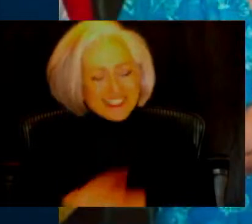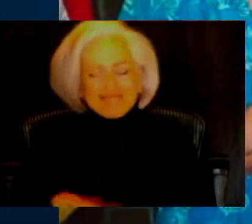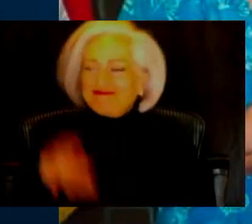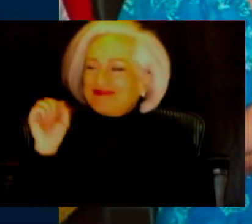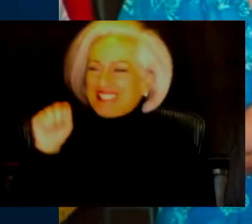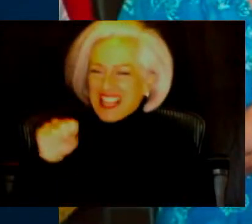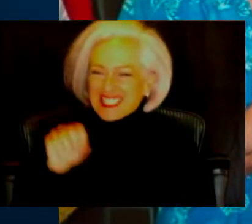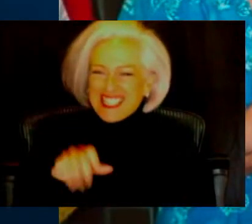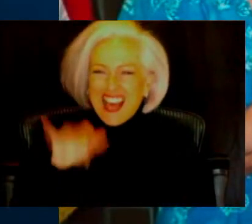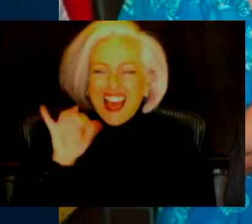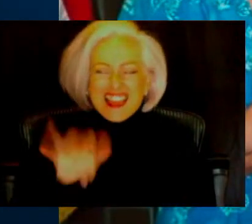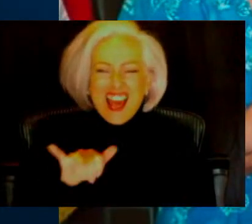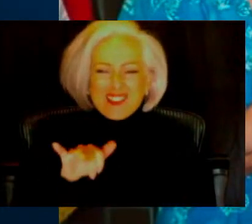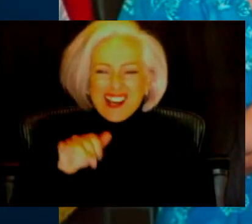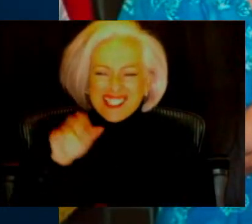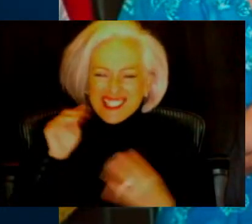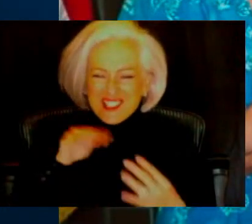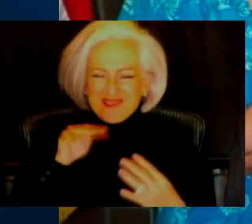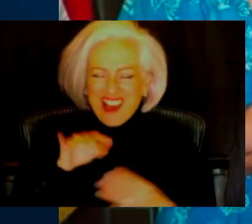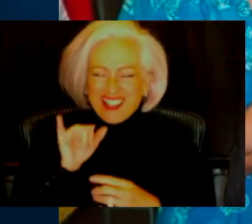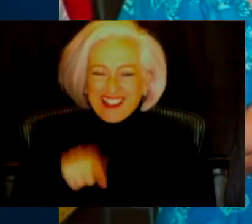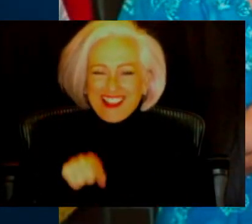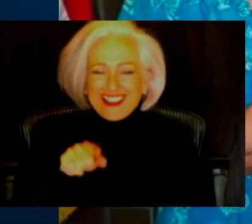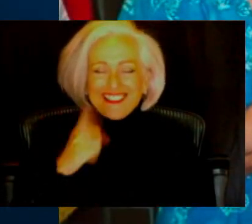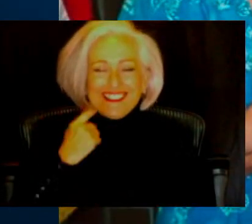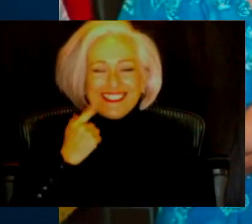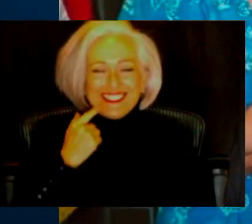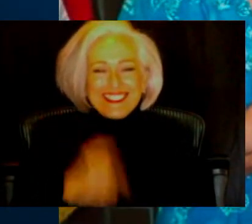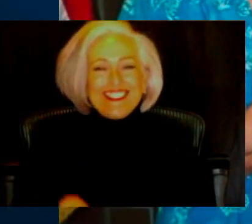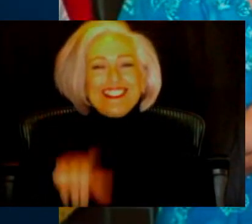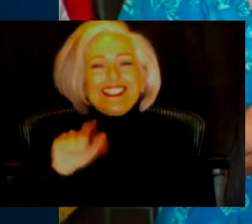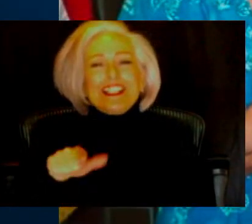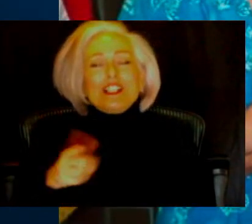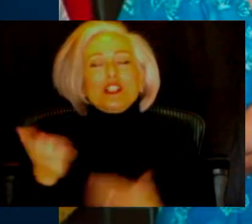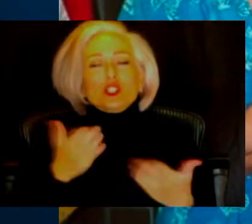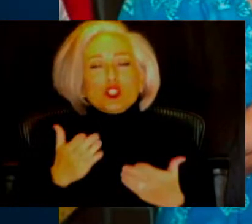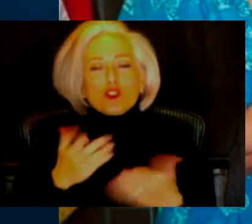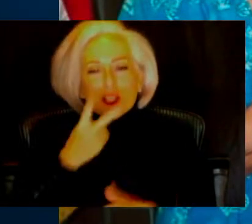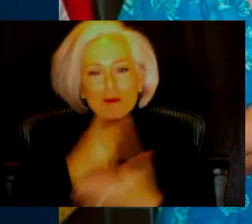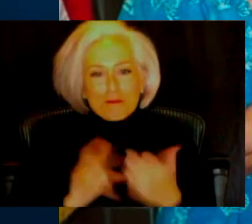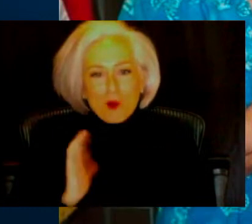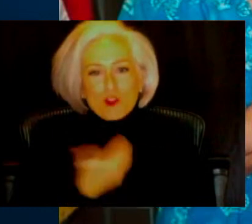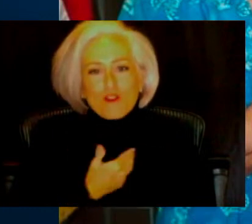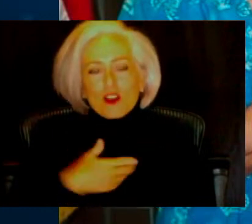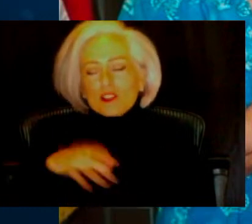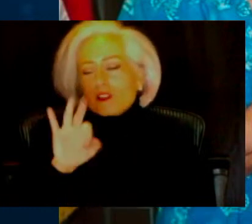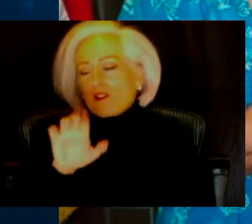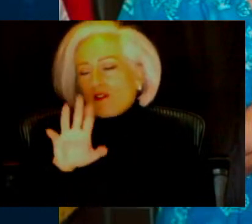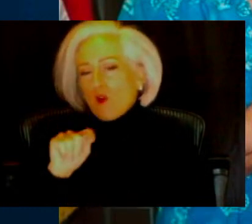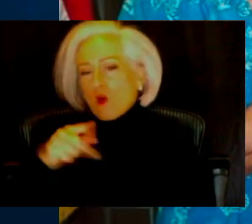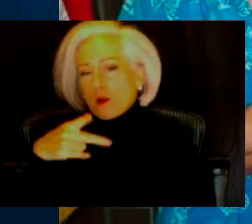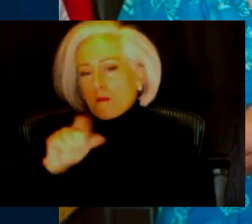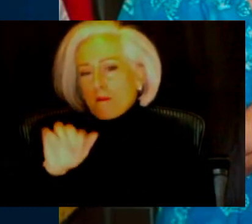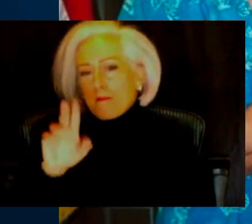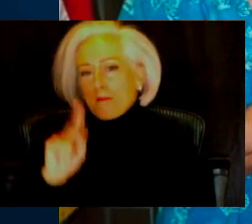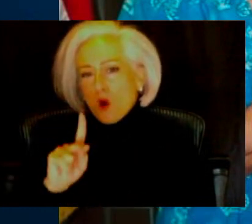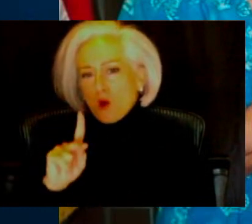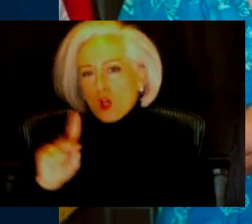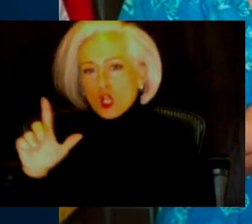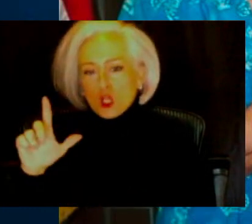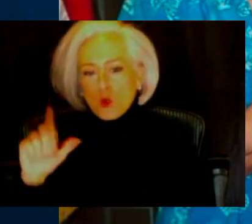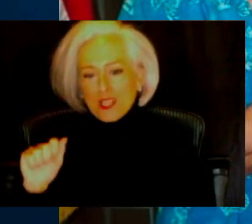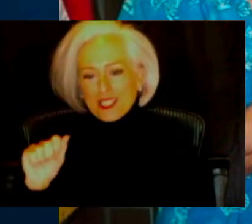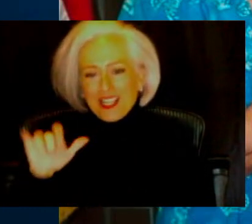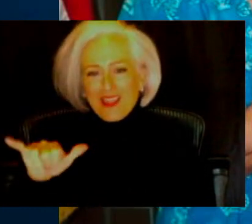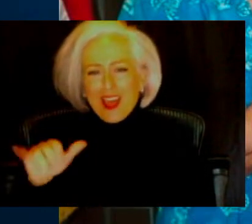is this a battlefield. that was us serving dual military down in Fort Polk, Louisiana, which is a pretty rural